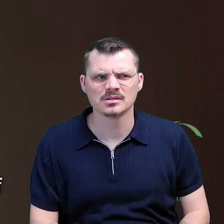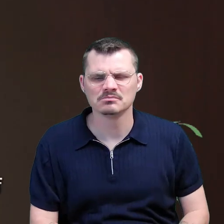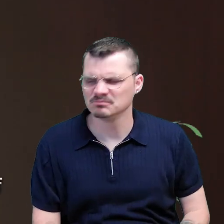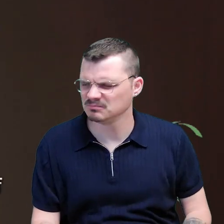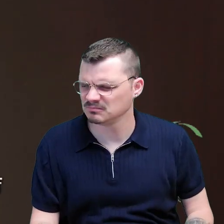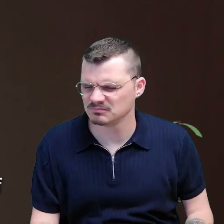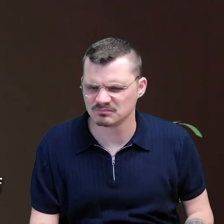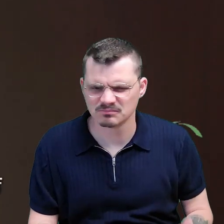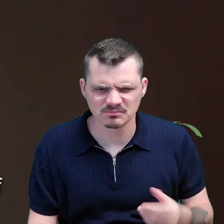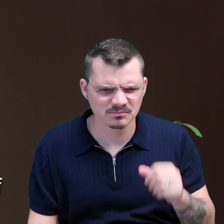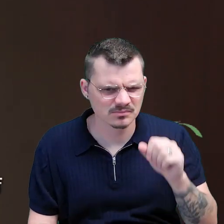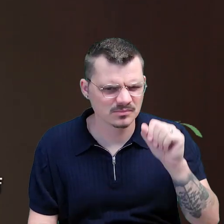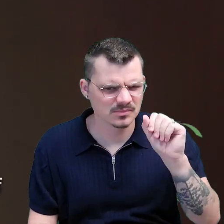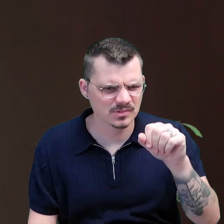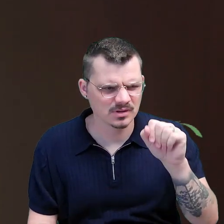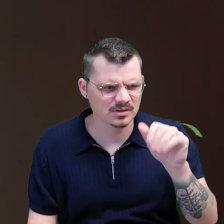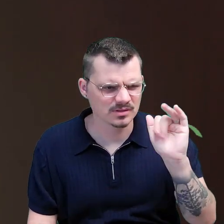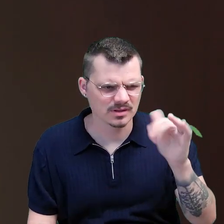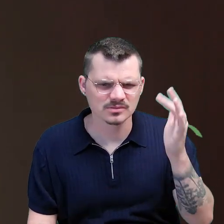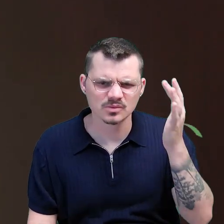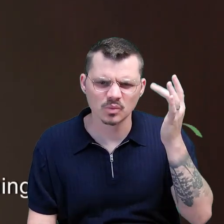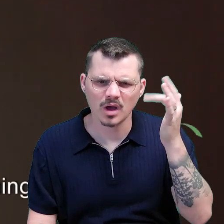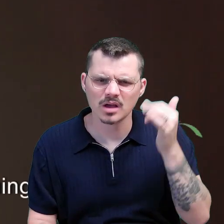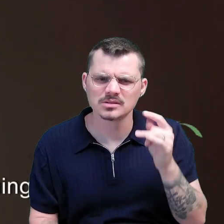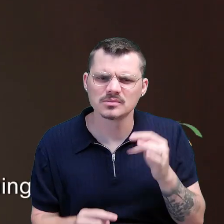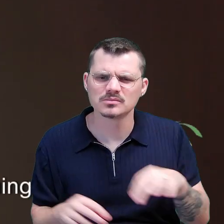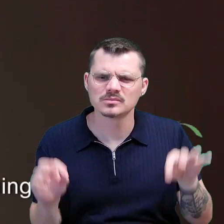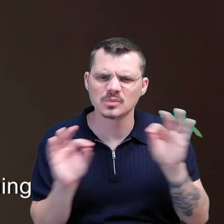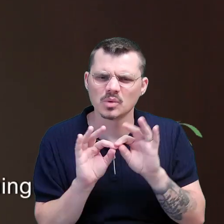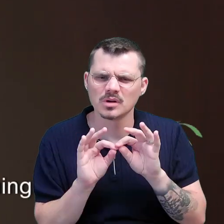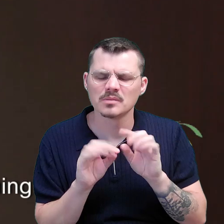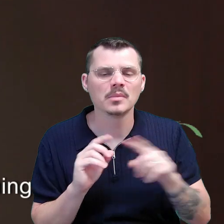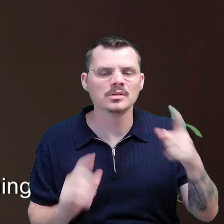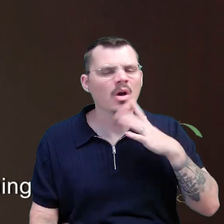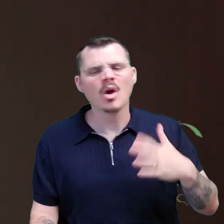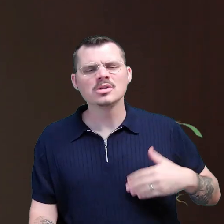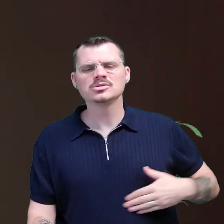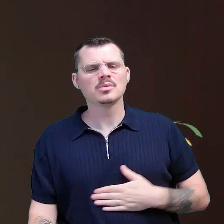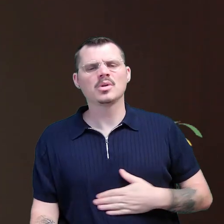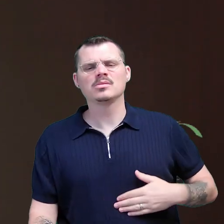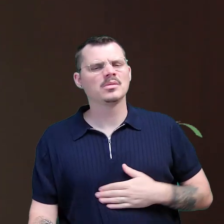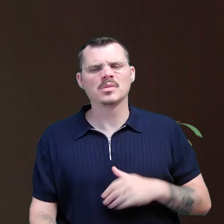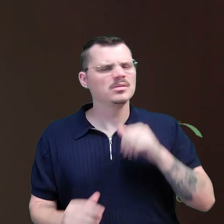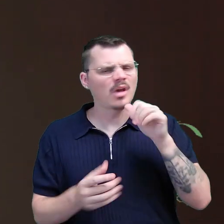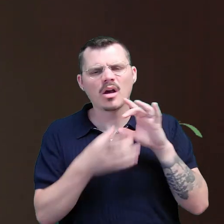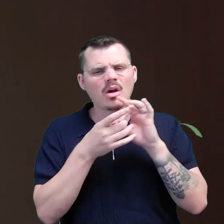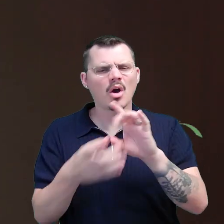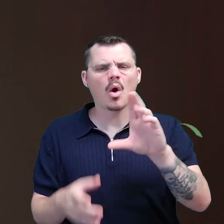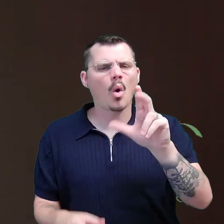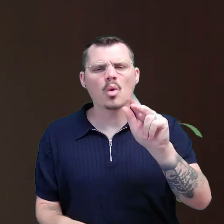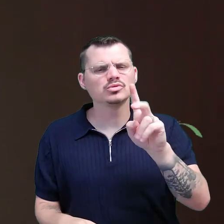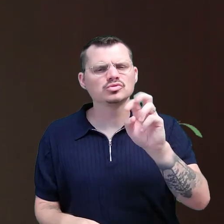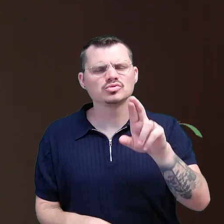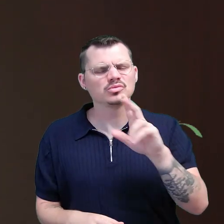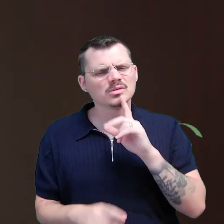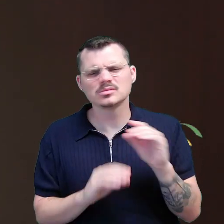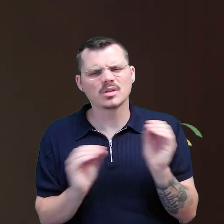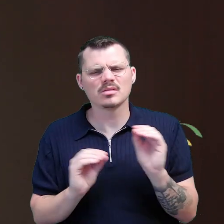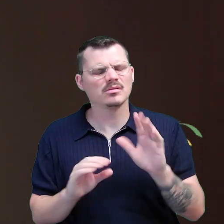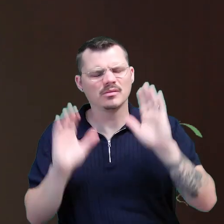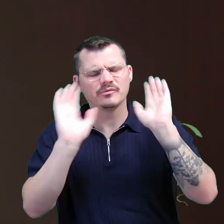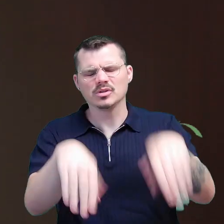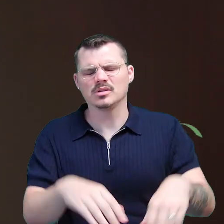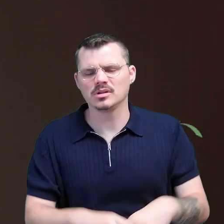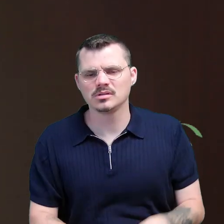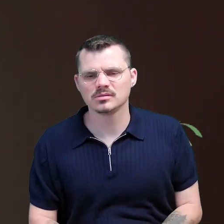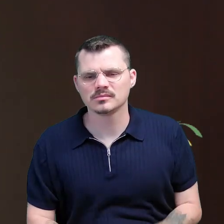Yeah, that's part of the reason why it's kind of important. Well, stomach rubbing doesn't have anything to do with ulcers either, so forget it. And